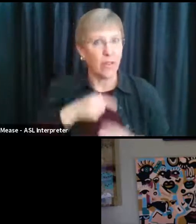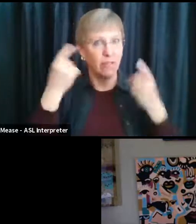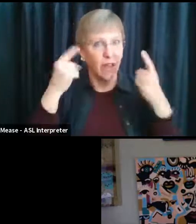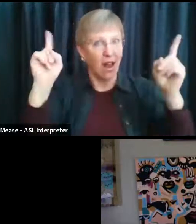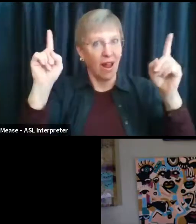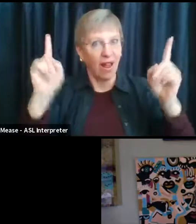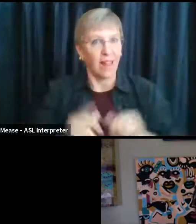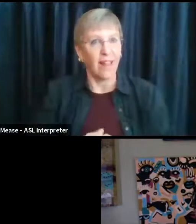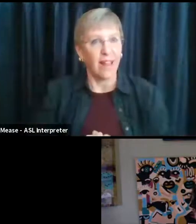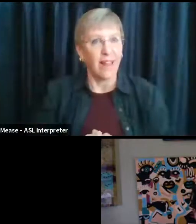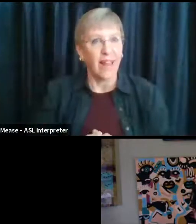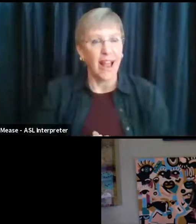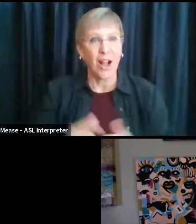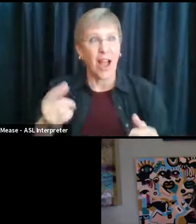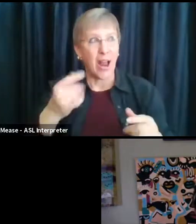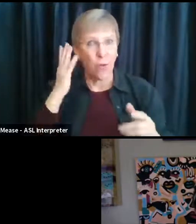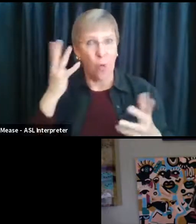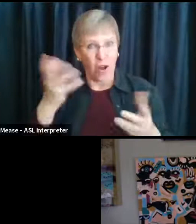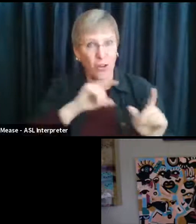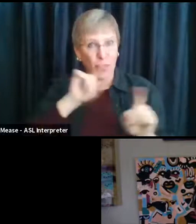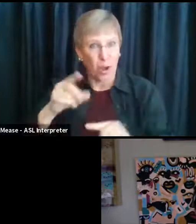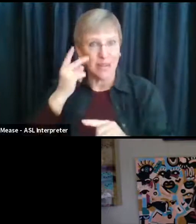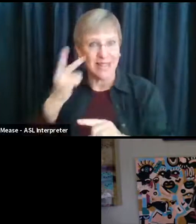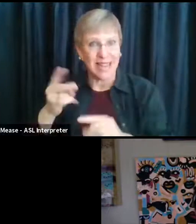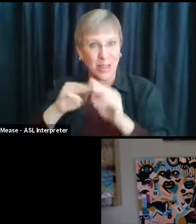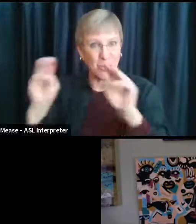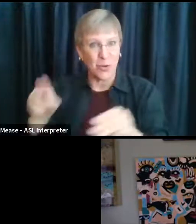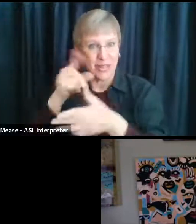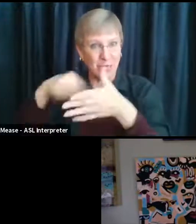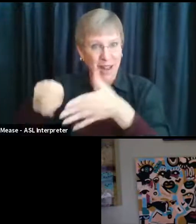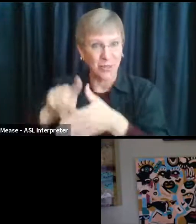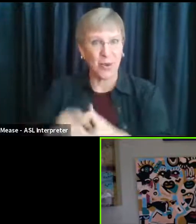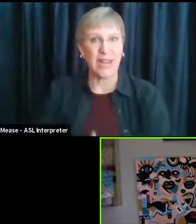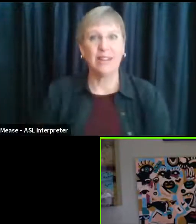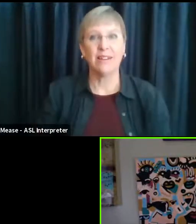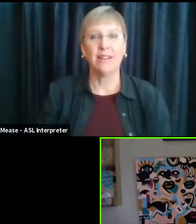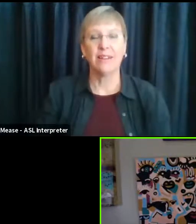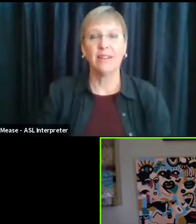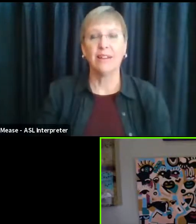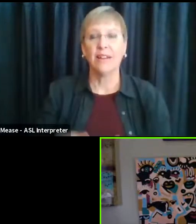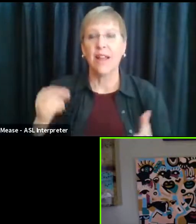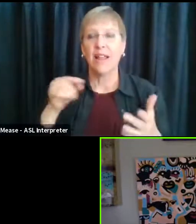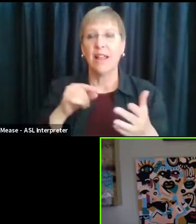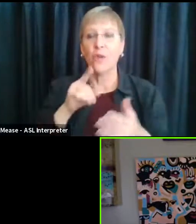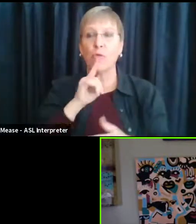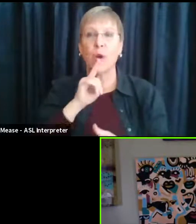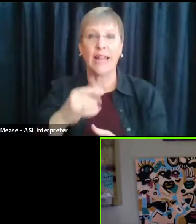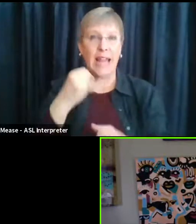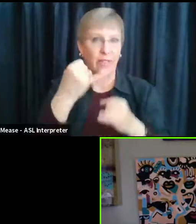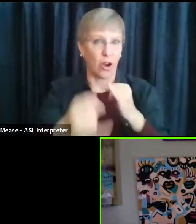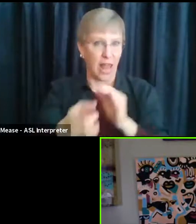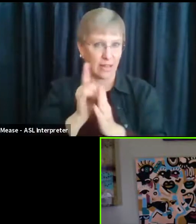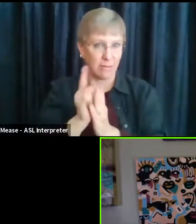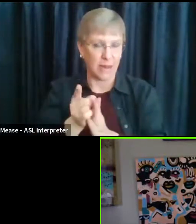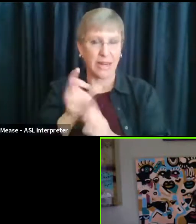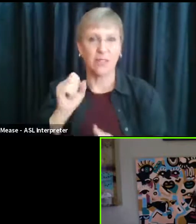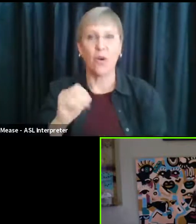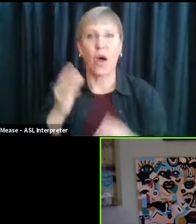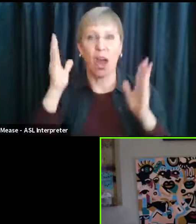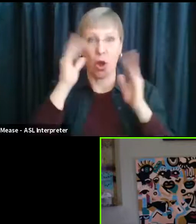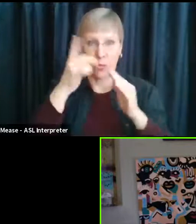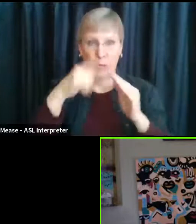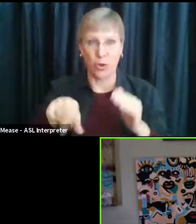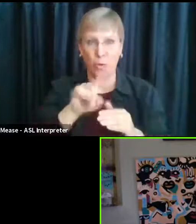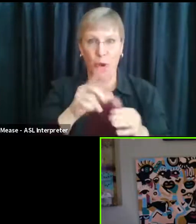it and that he can come and see them to the museum next week. This is, we're really in our last minute, so I hope